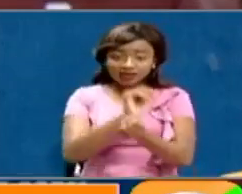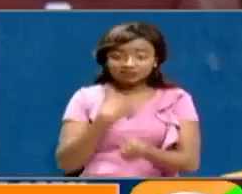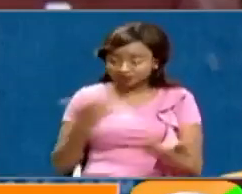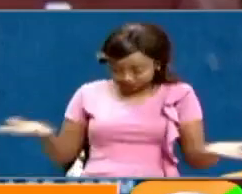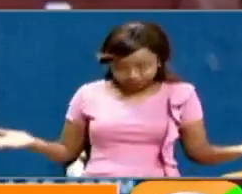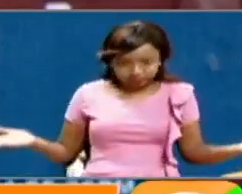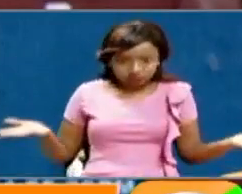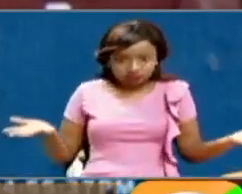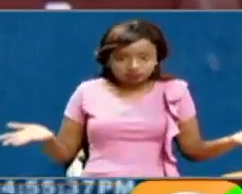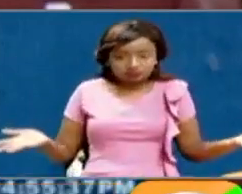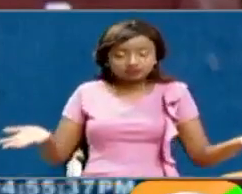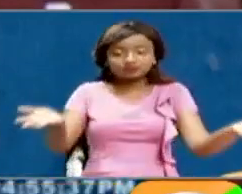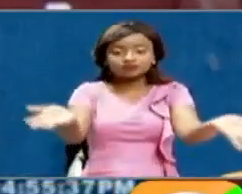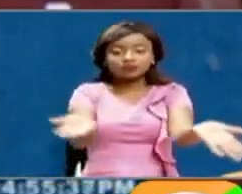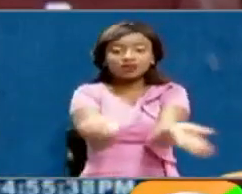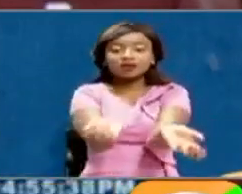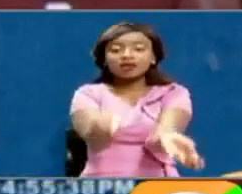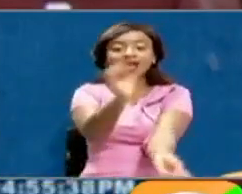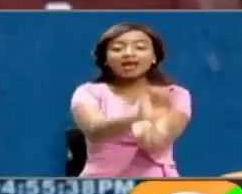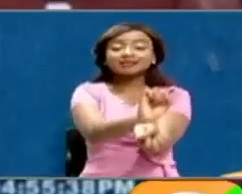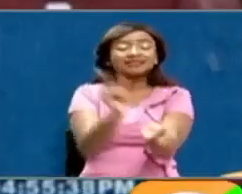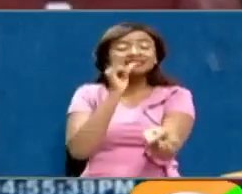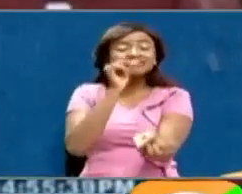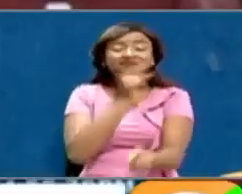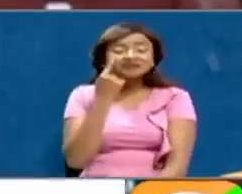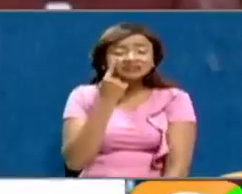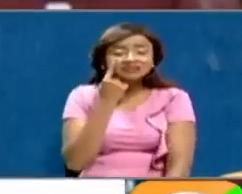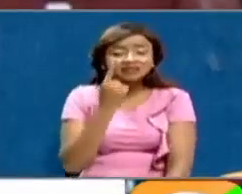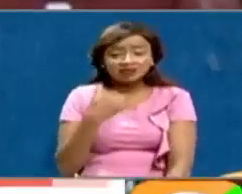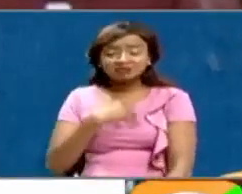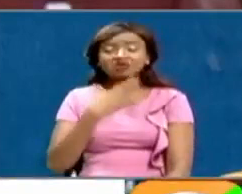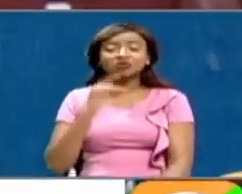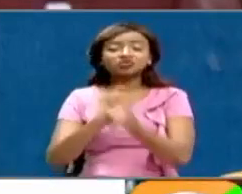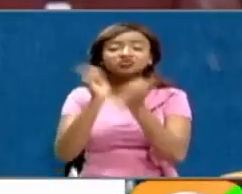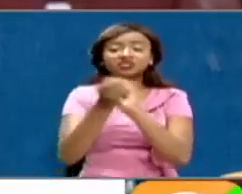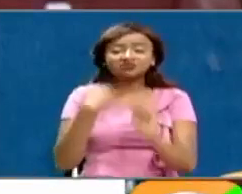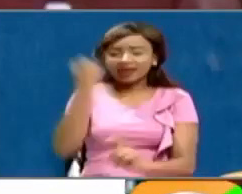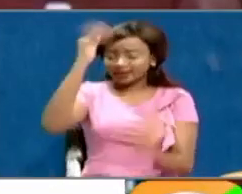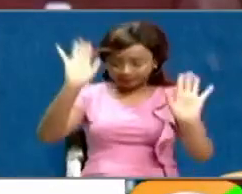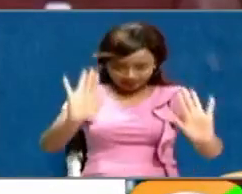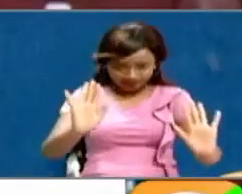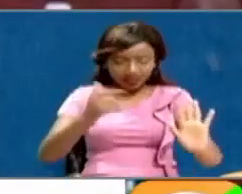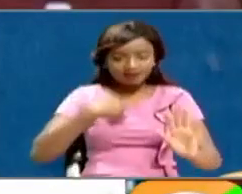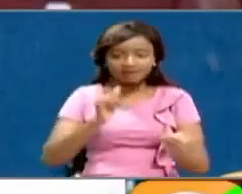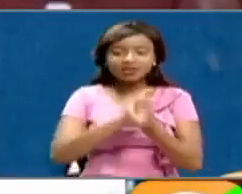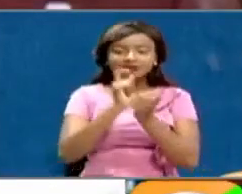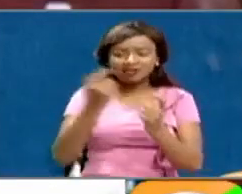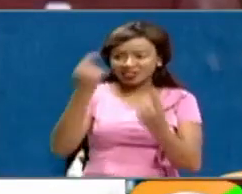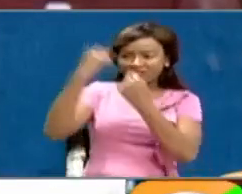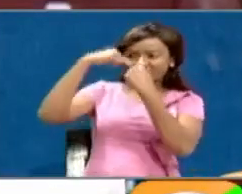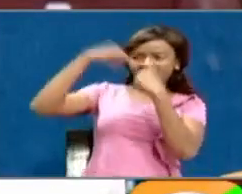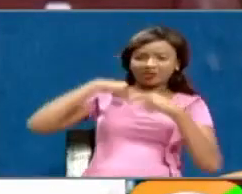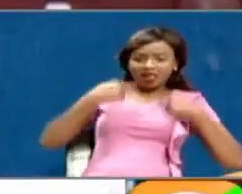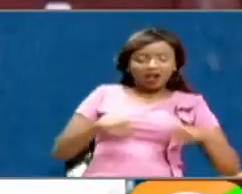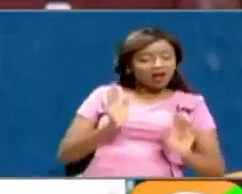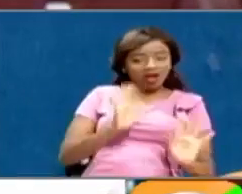Speaker. Madam Speaker, you have seen the vitriol, you have seen those banners being put up there. For me to change my position, I am not one to be intimidated.